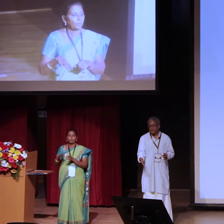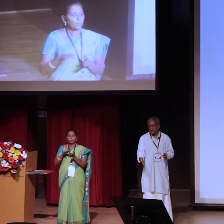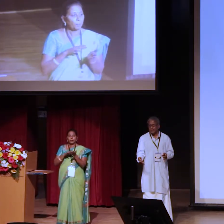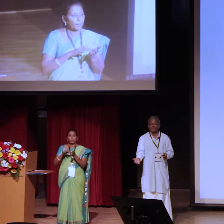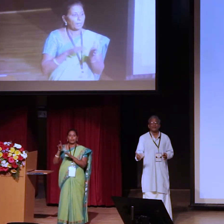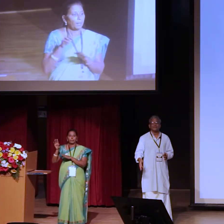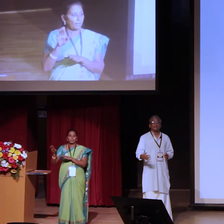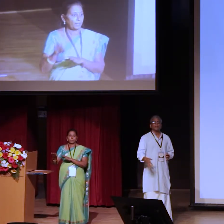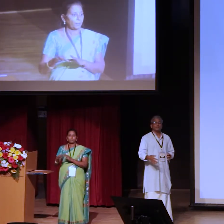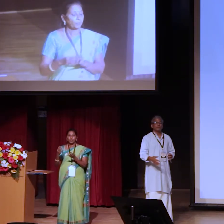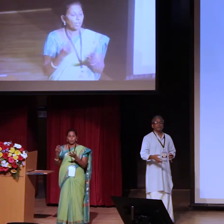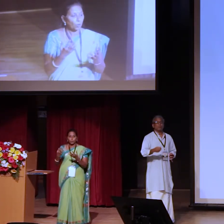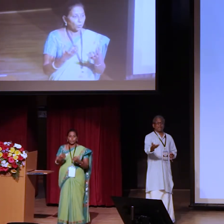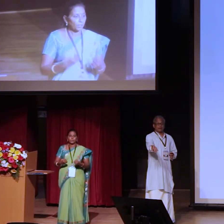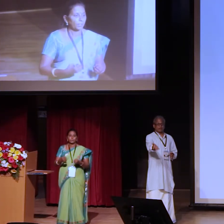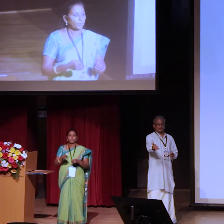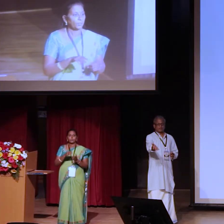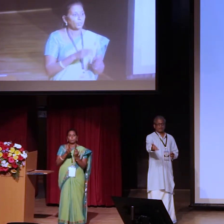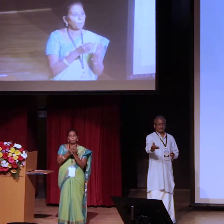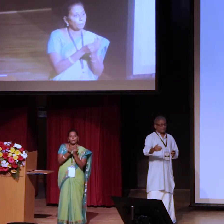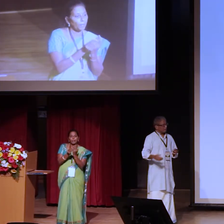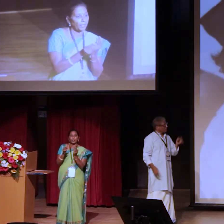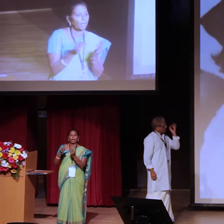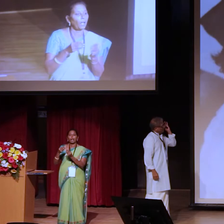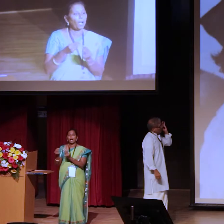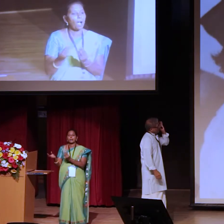yet. How to get them into playing cards.